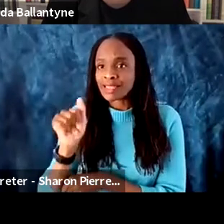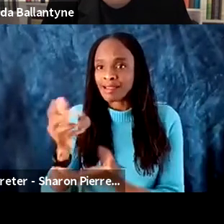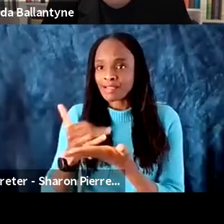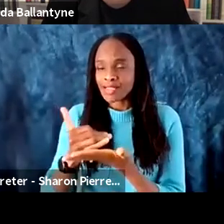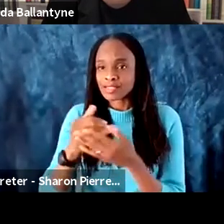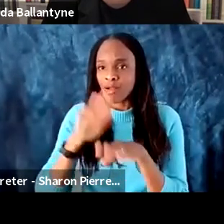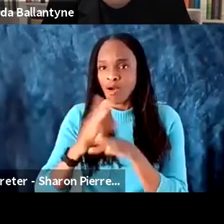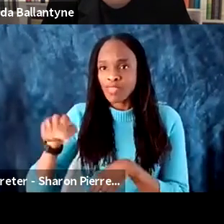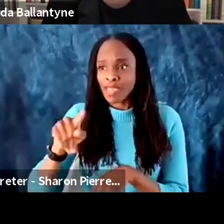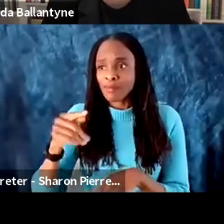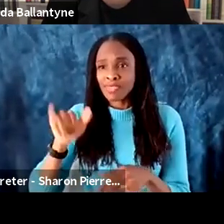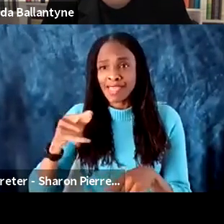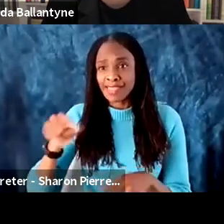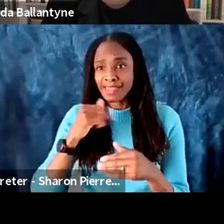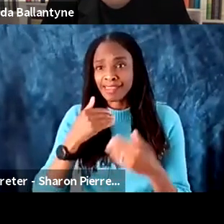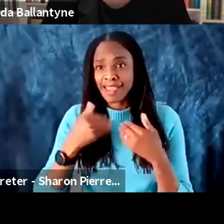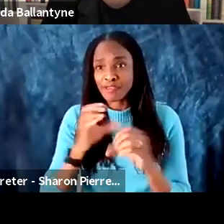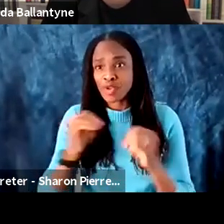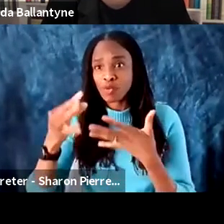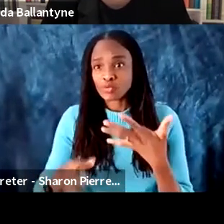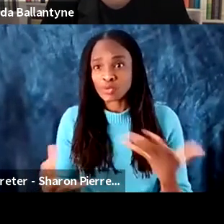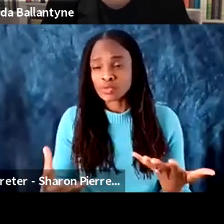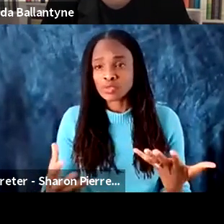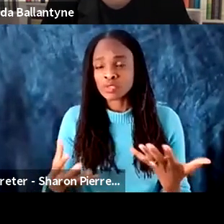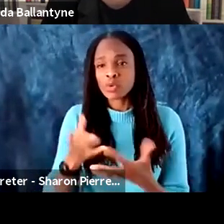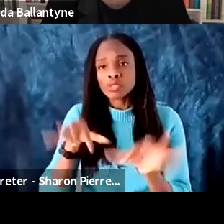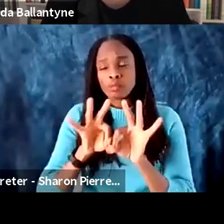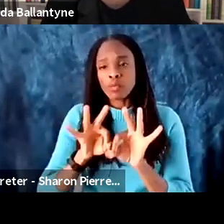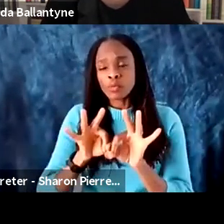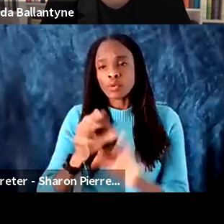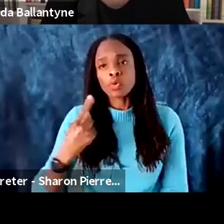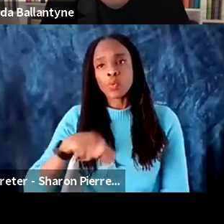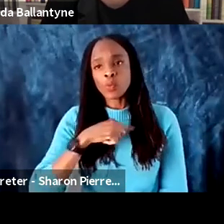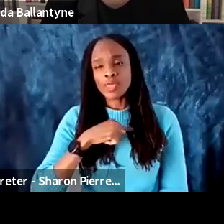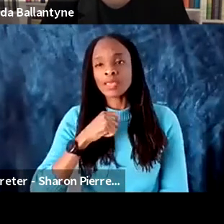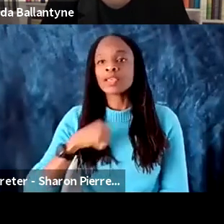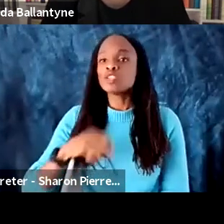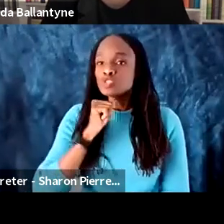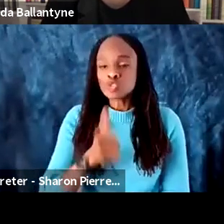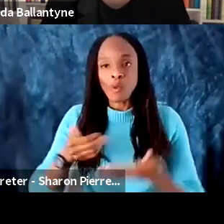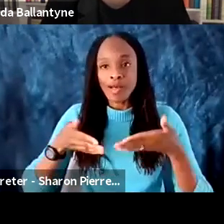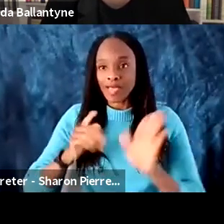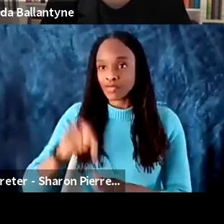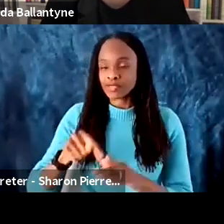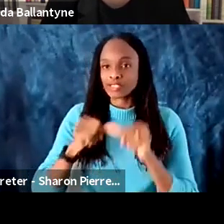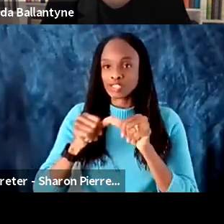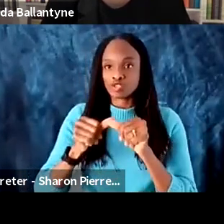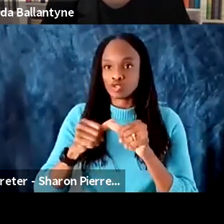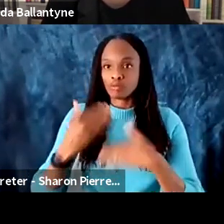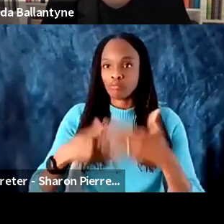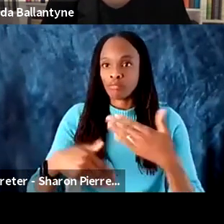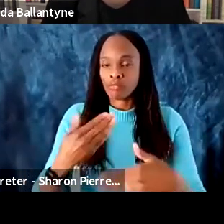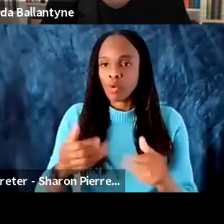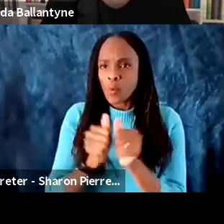they have no say in. It's important that we do not allow this to continue to move forward